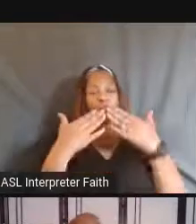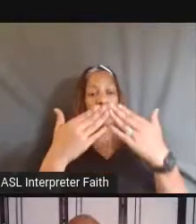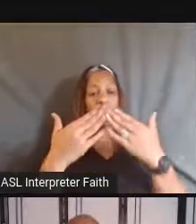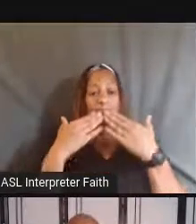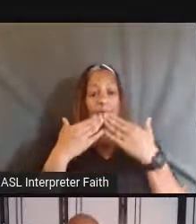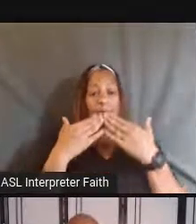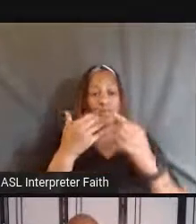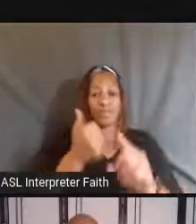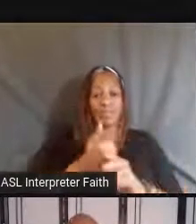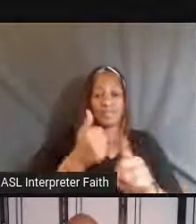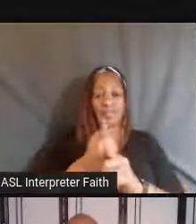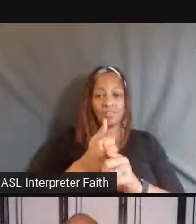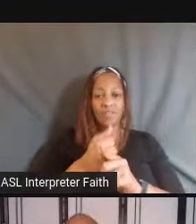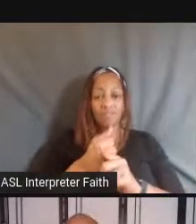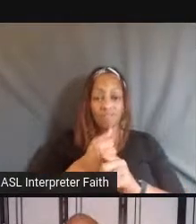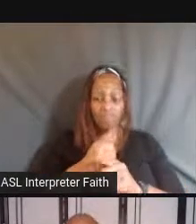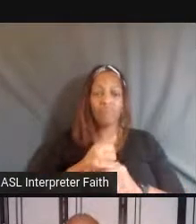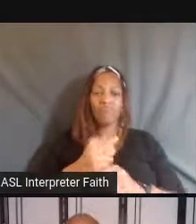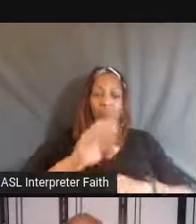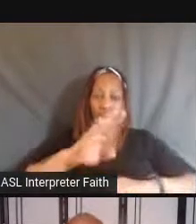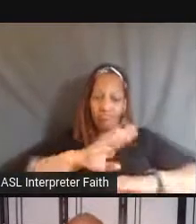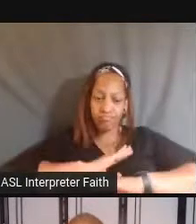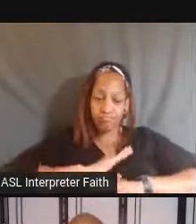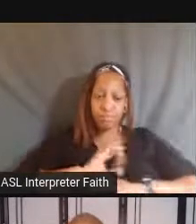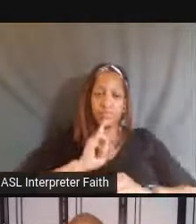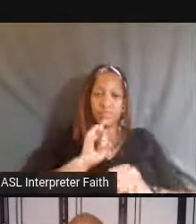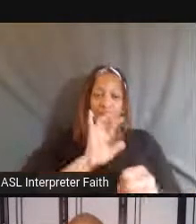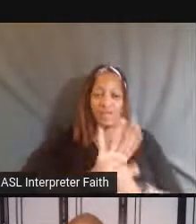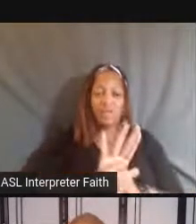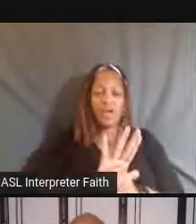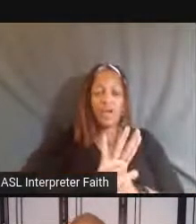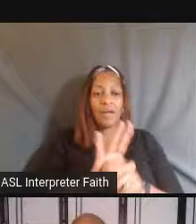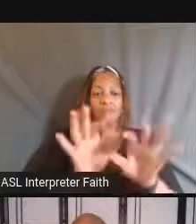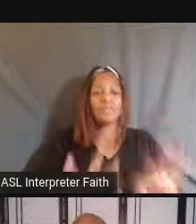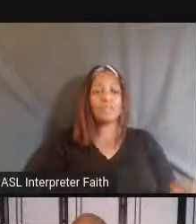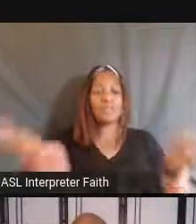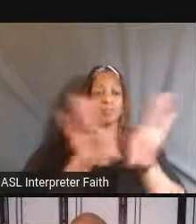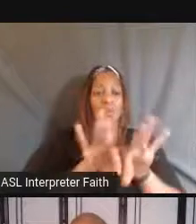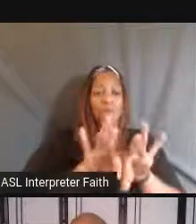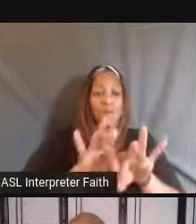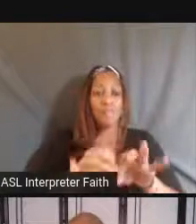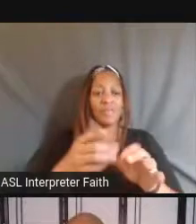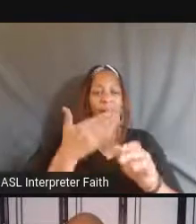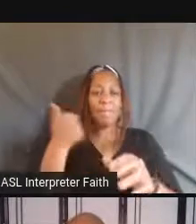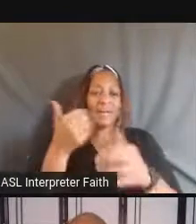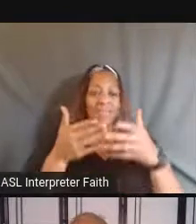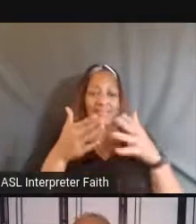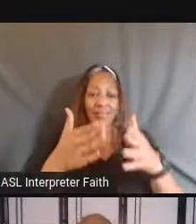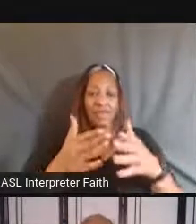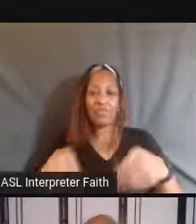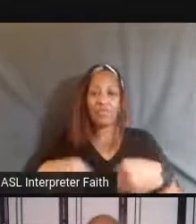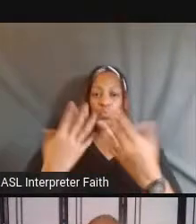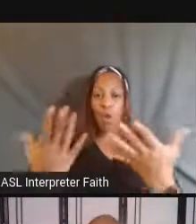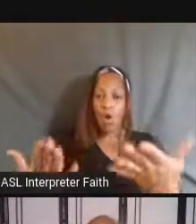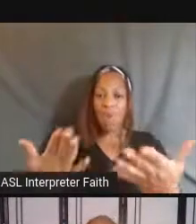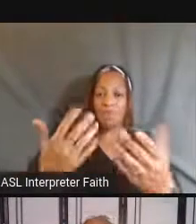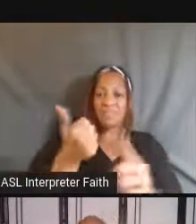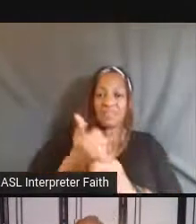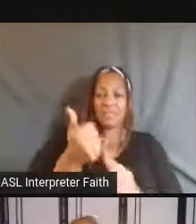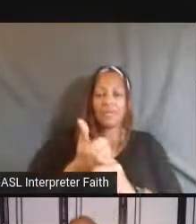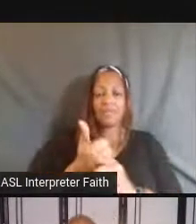as valid, worthy, and deserving of the best life has to offer itself as